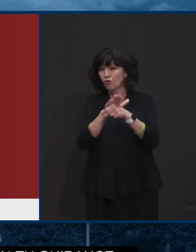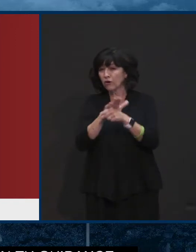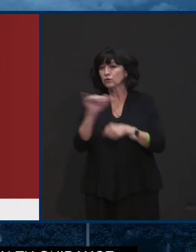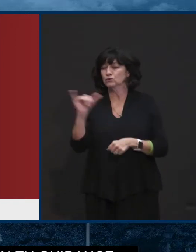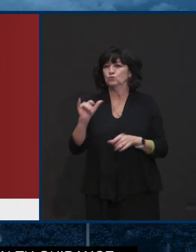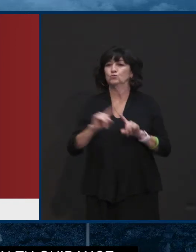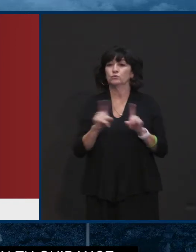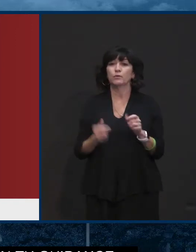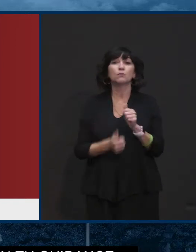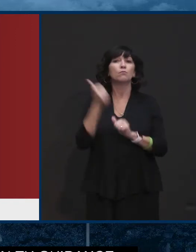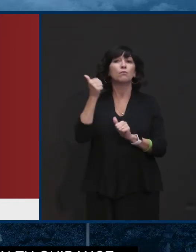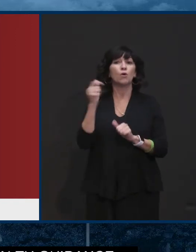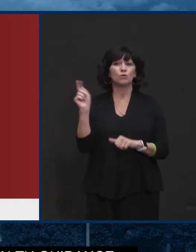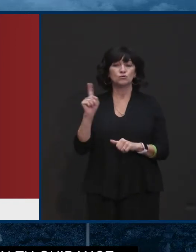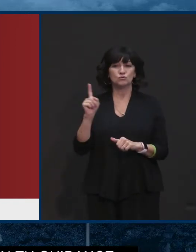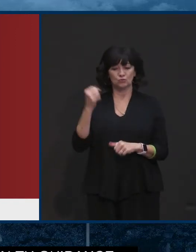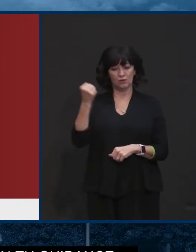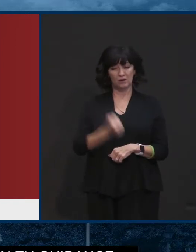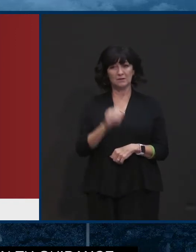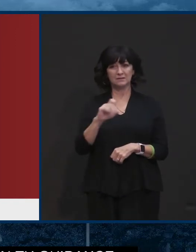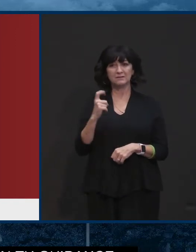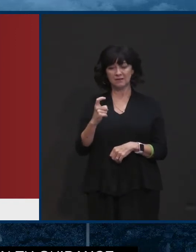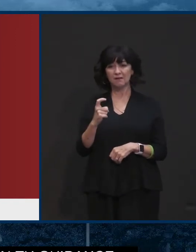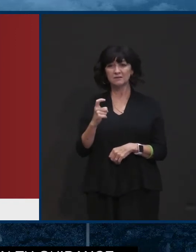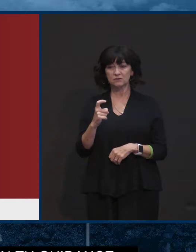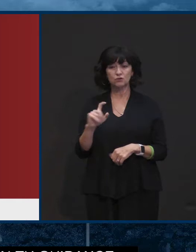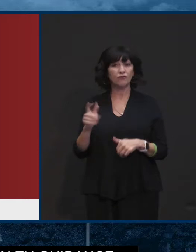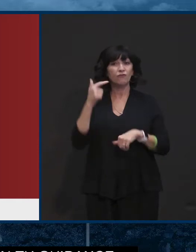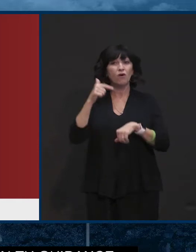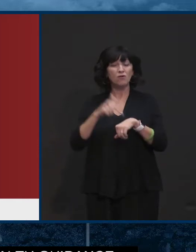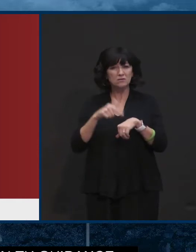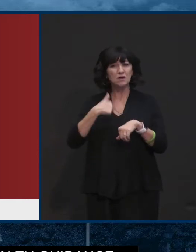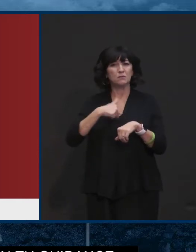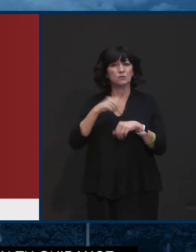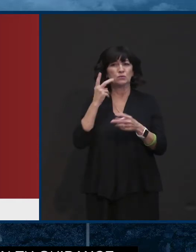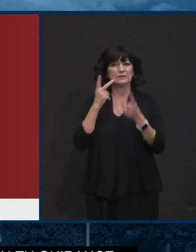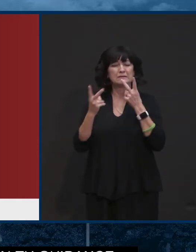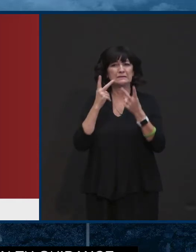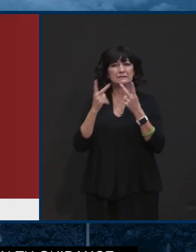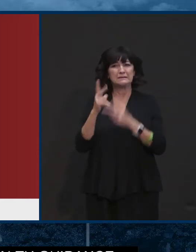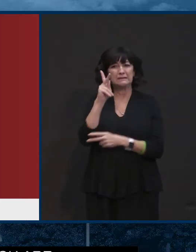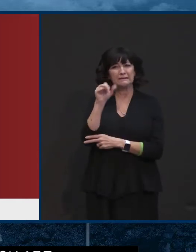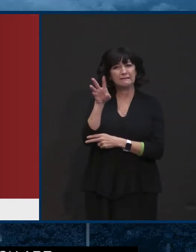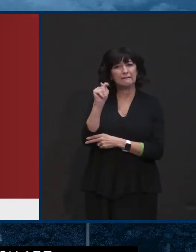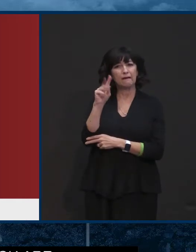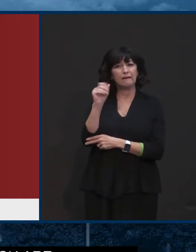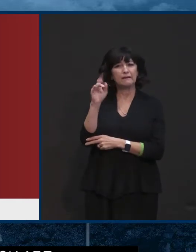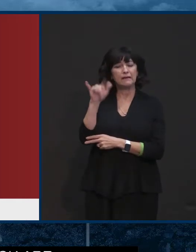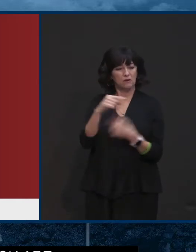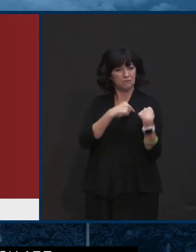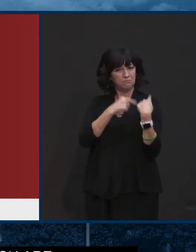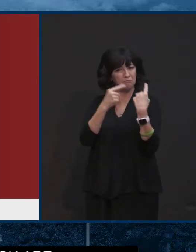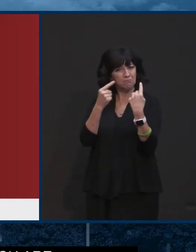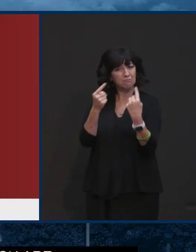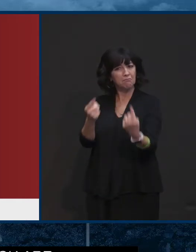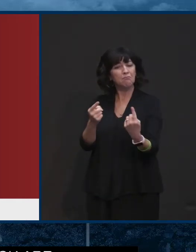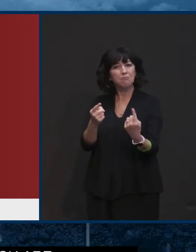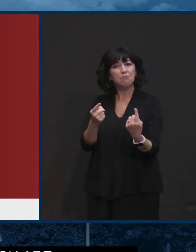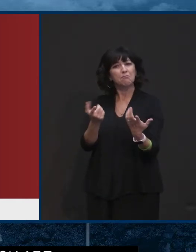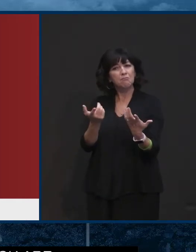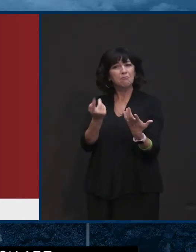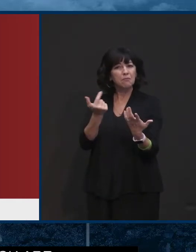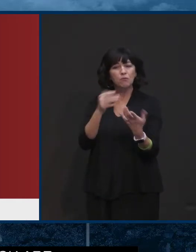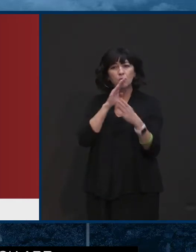County. Maybe for the first time, we're seeing higher cases, positive cases in Kent County, although